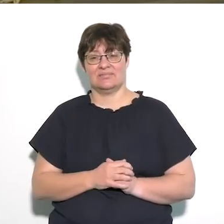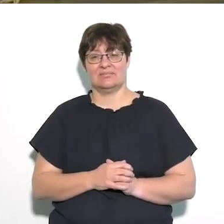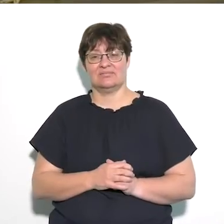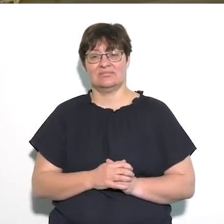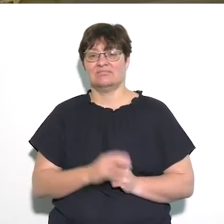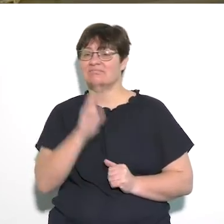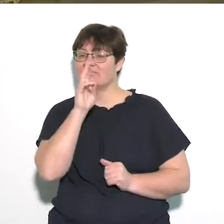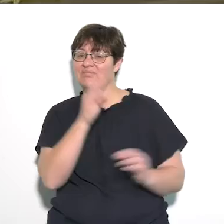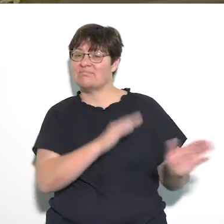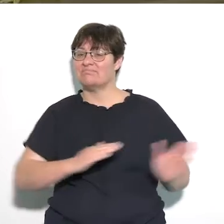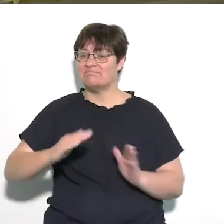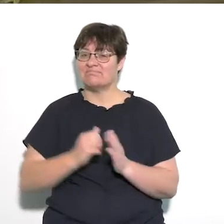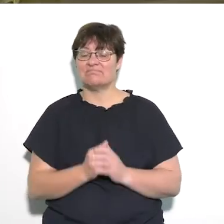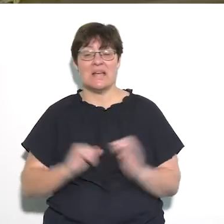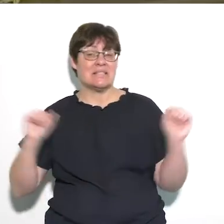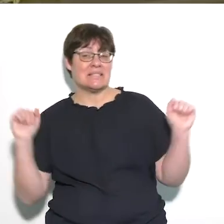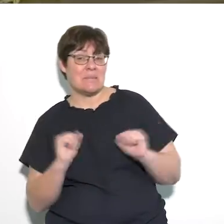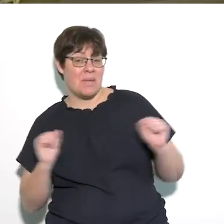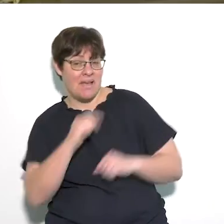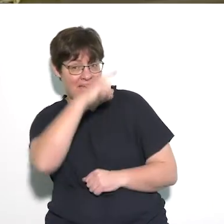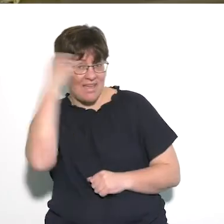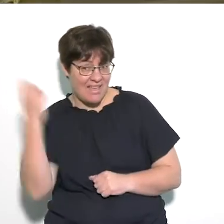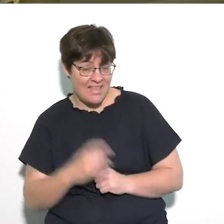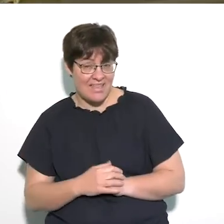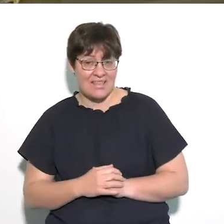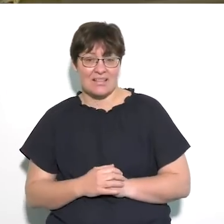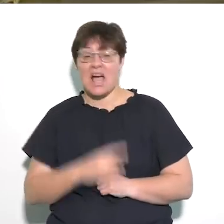spring, and we can spin it around, summer,